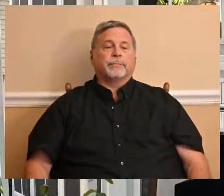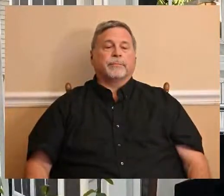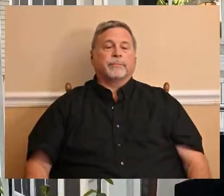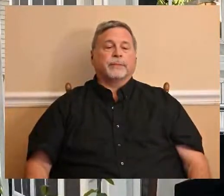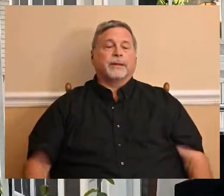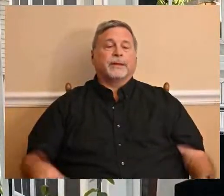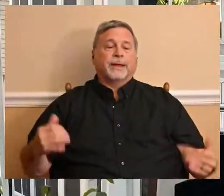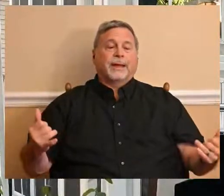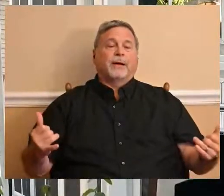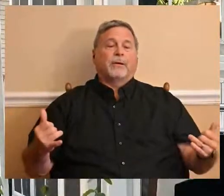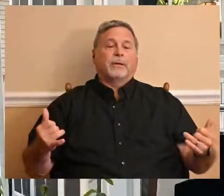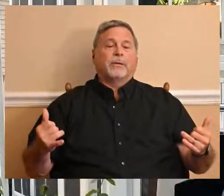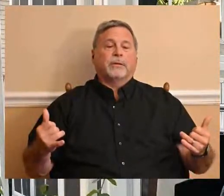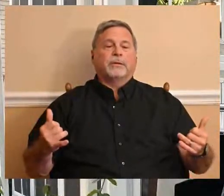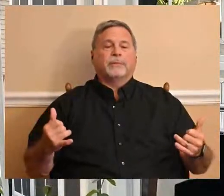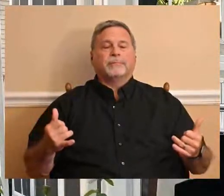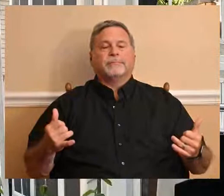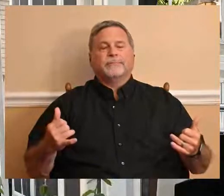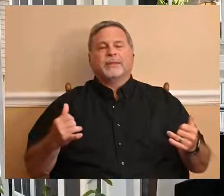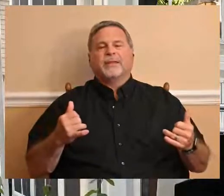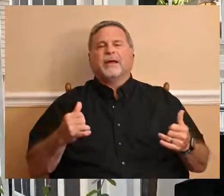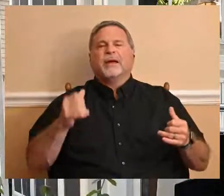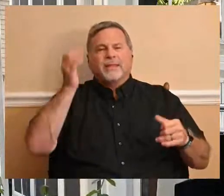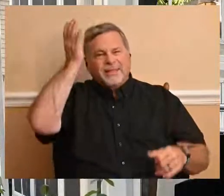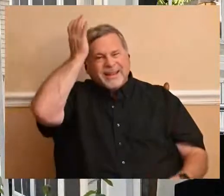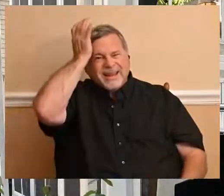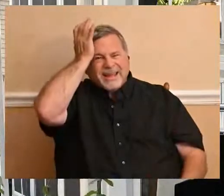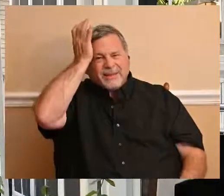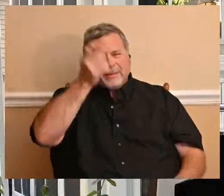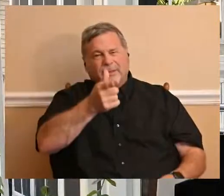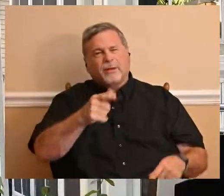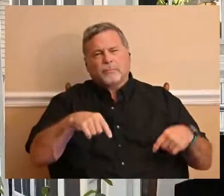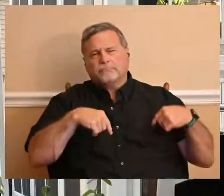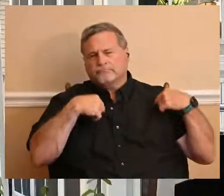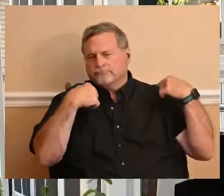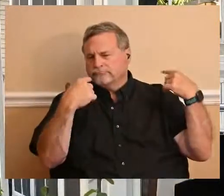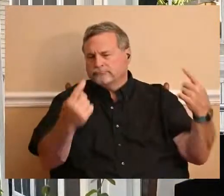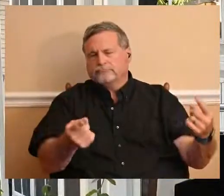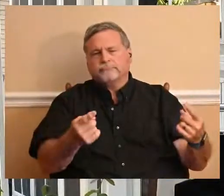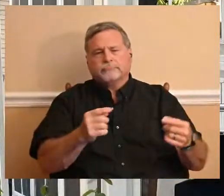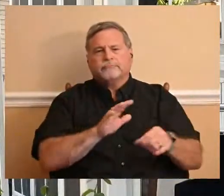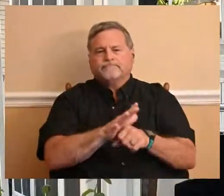Okay, so that lettuce has probably been on long enough. Again, only takes a few minutes.